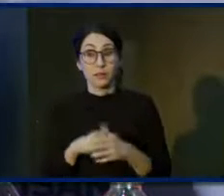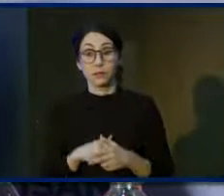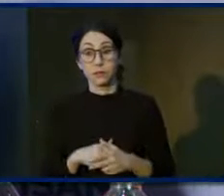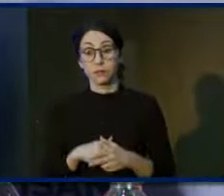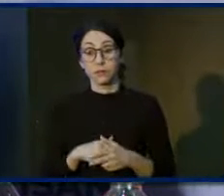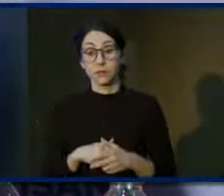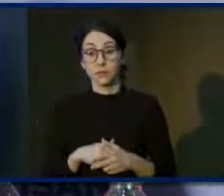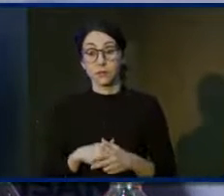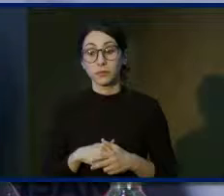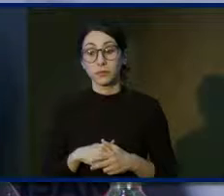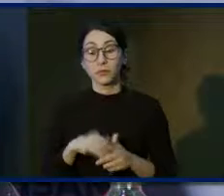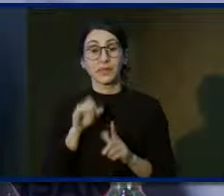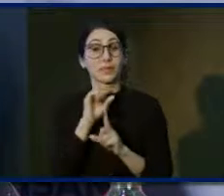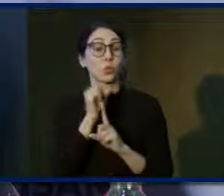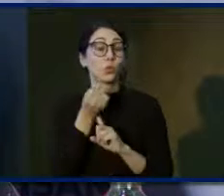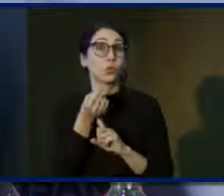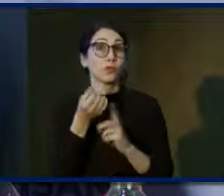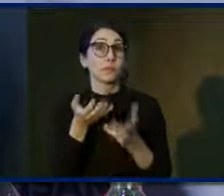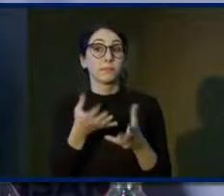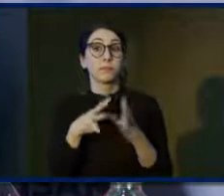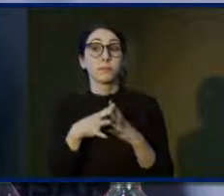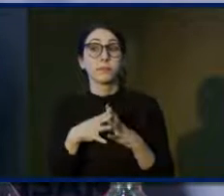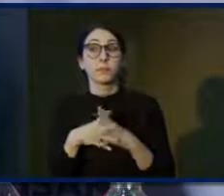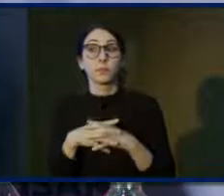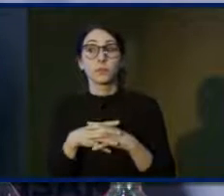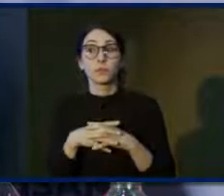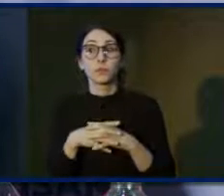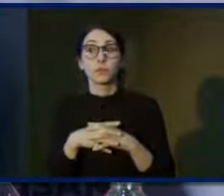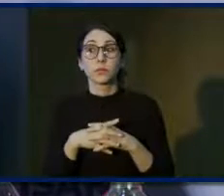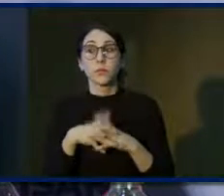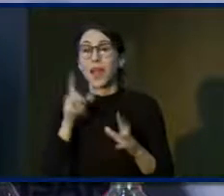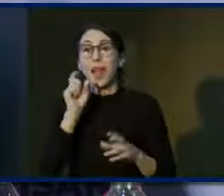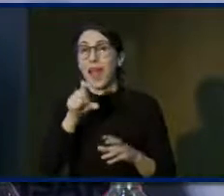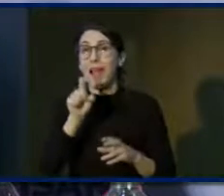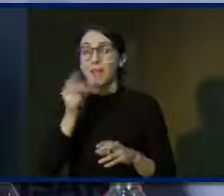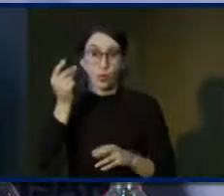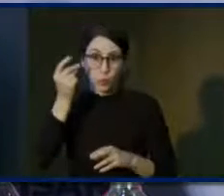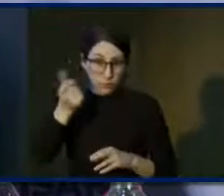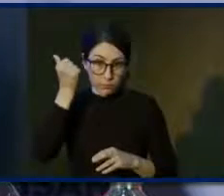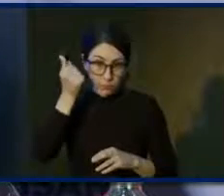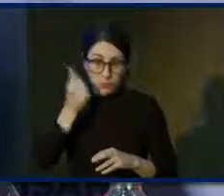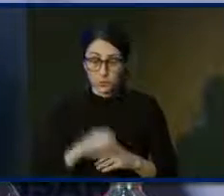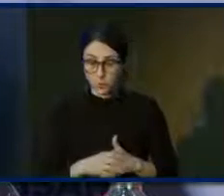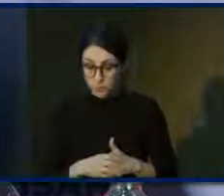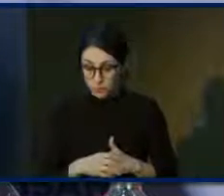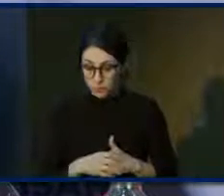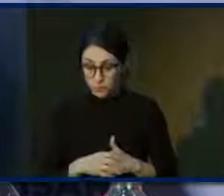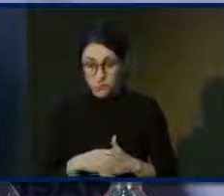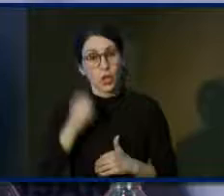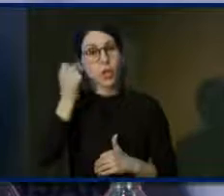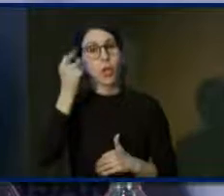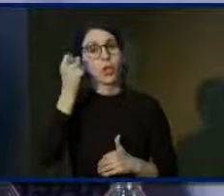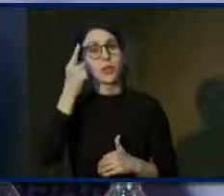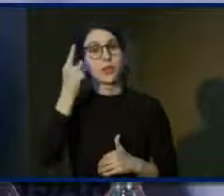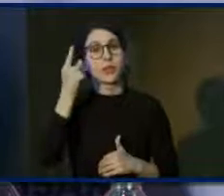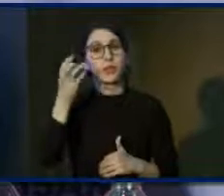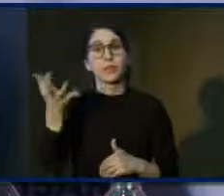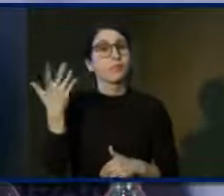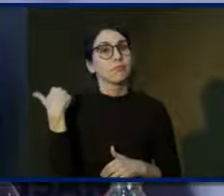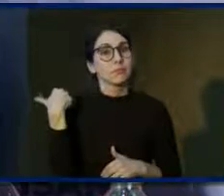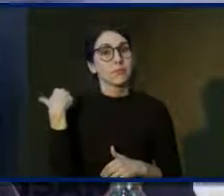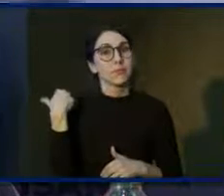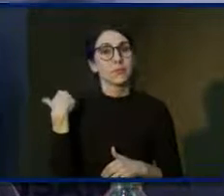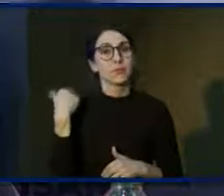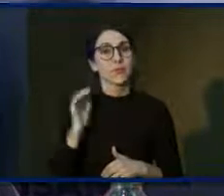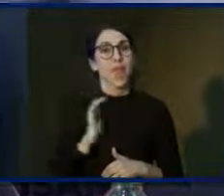it's a situation where it has to be immediate, where during my time and the